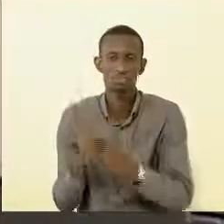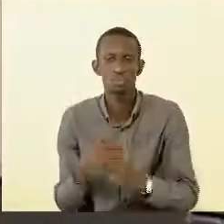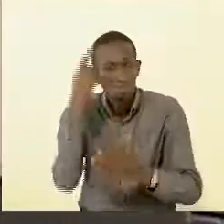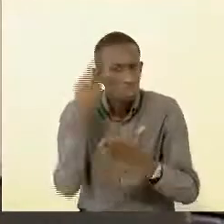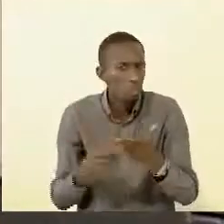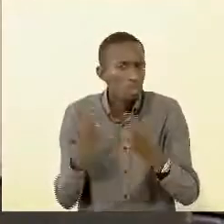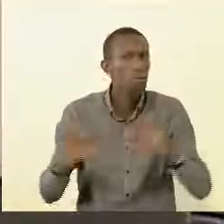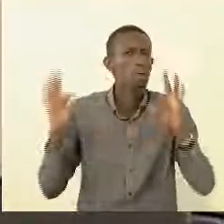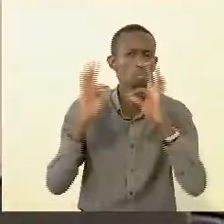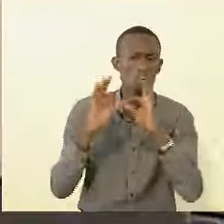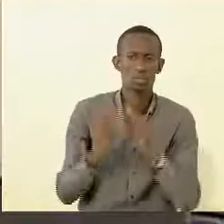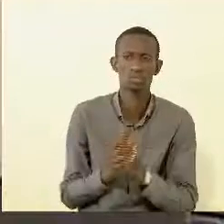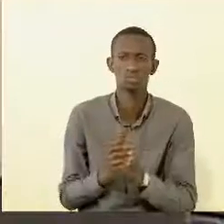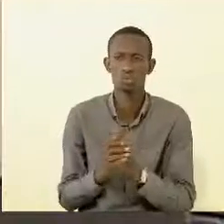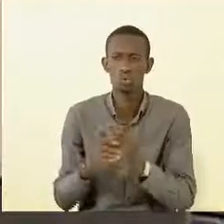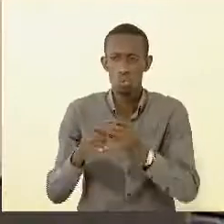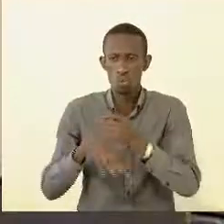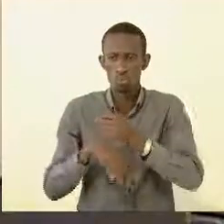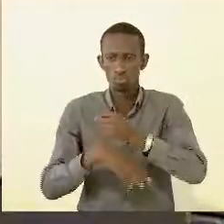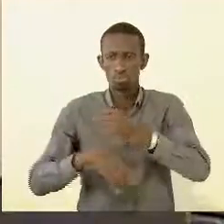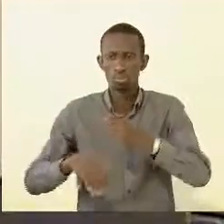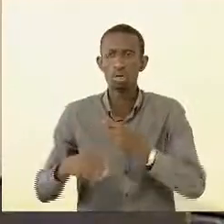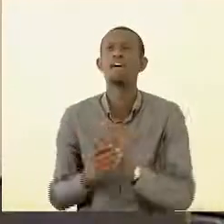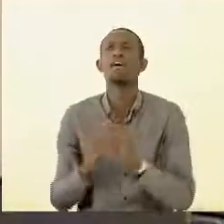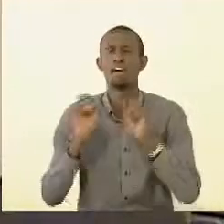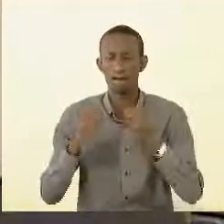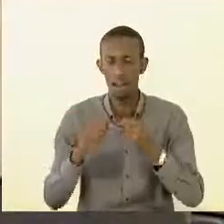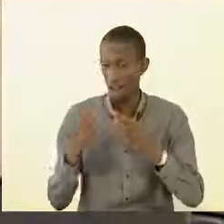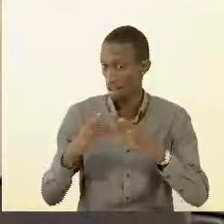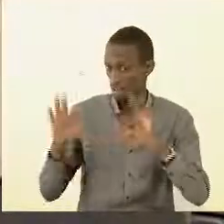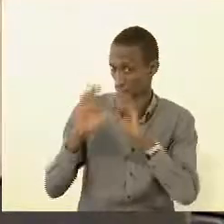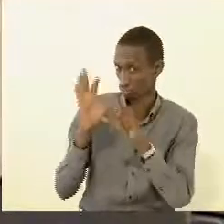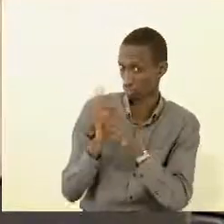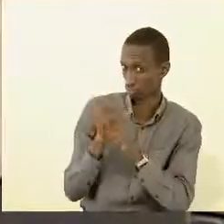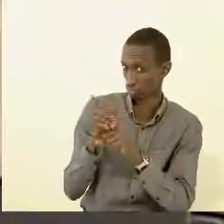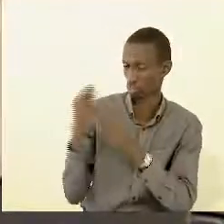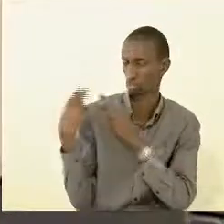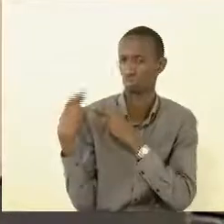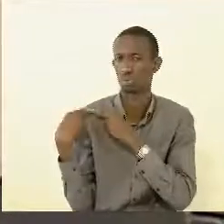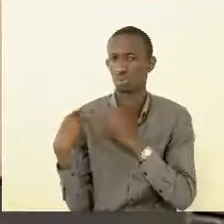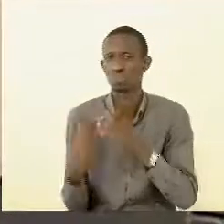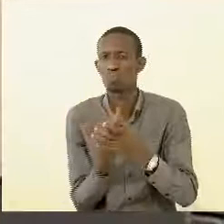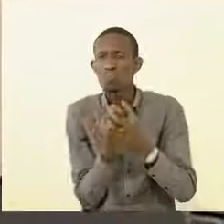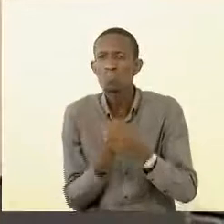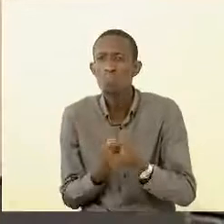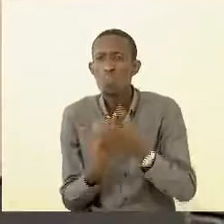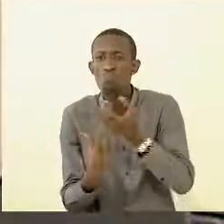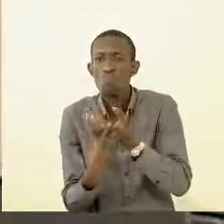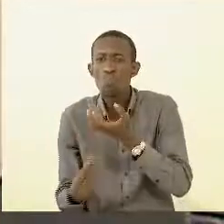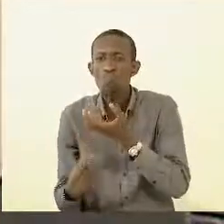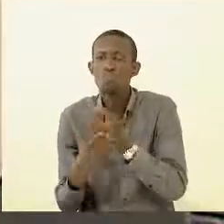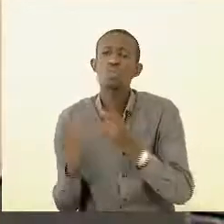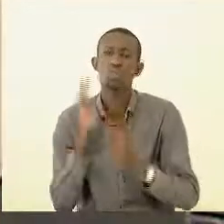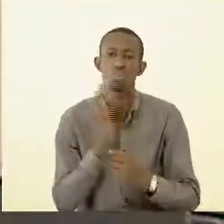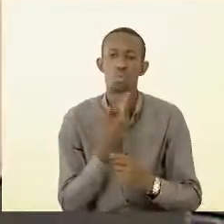Excellent. Roots are important for absorbing water and mineral salts from the soil. They